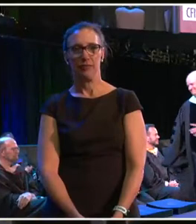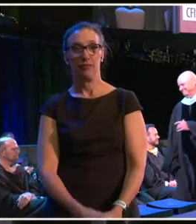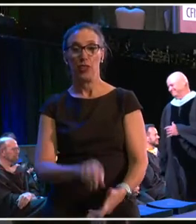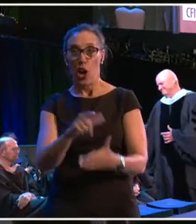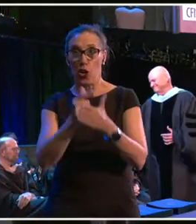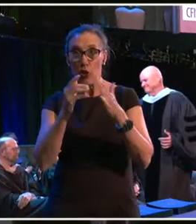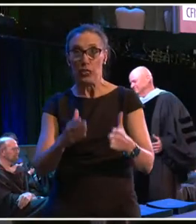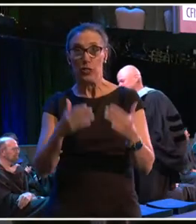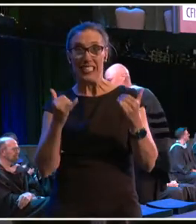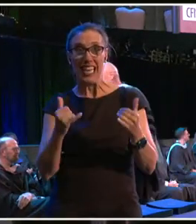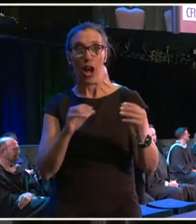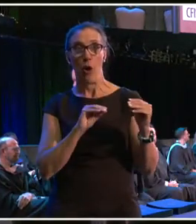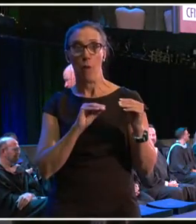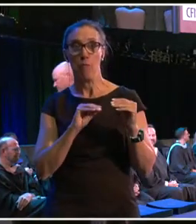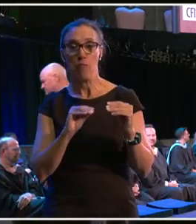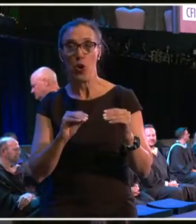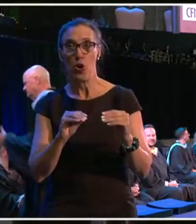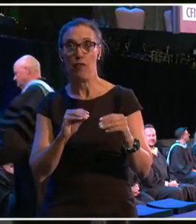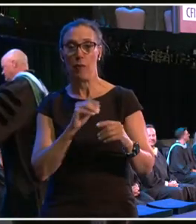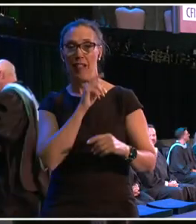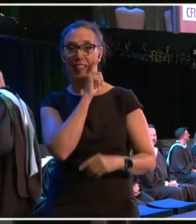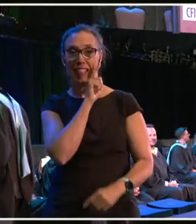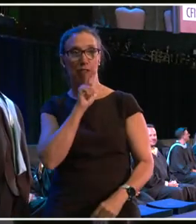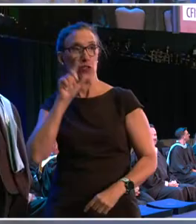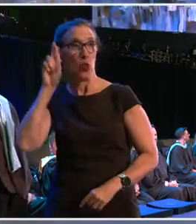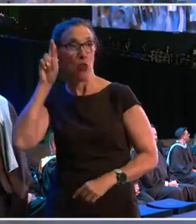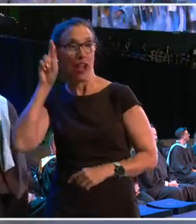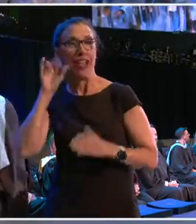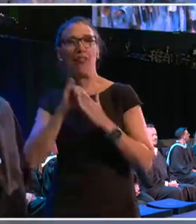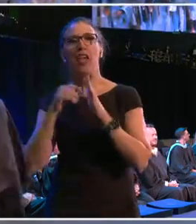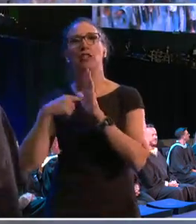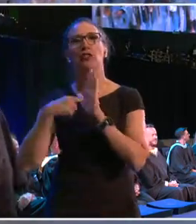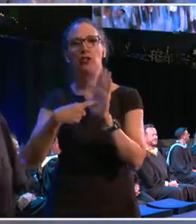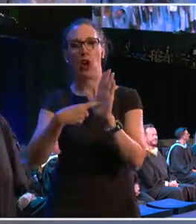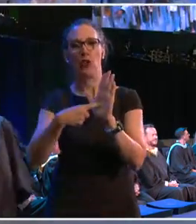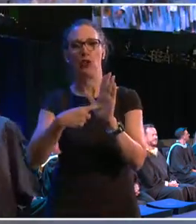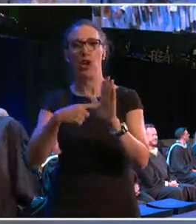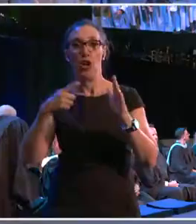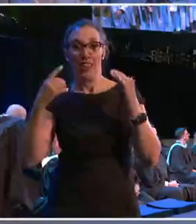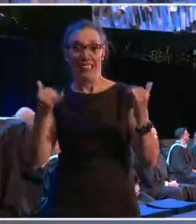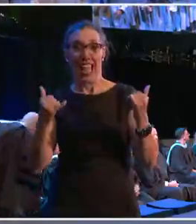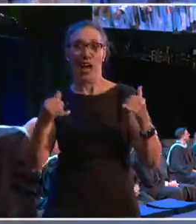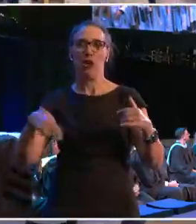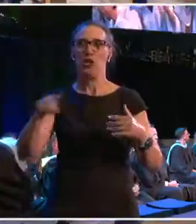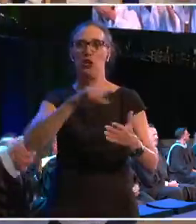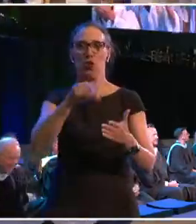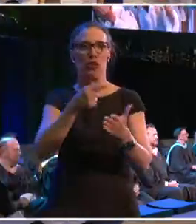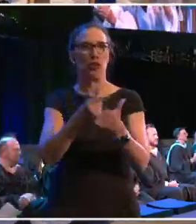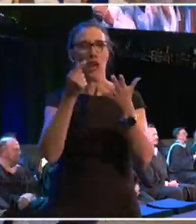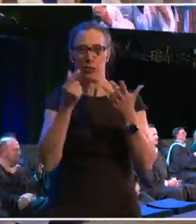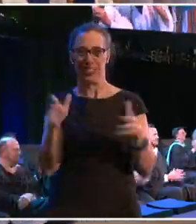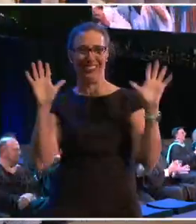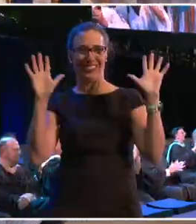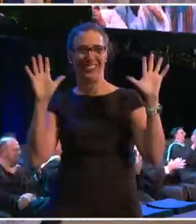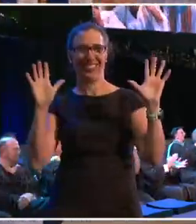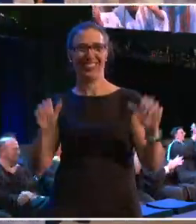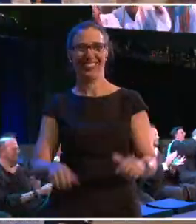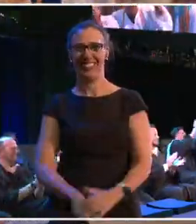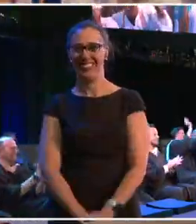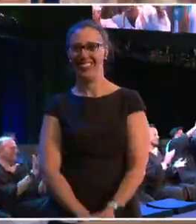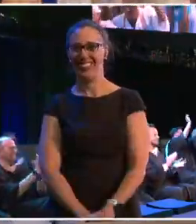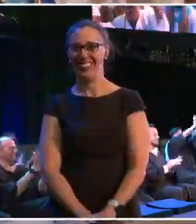Graduates, would you please move your tassels from left to right? This signifies you are now officially graduates.